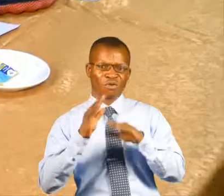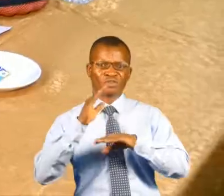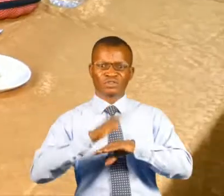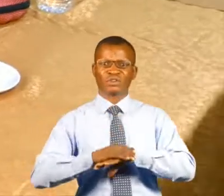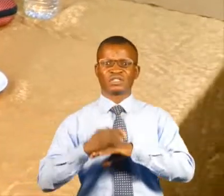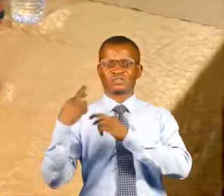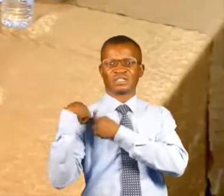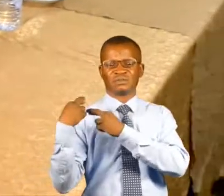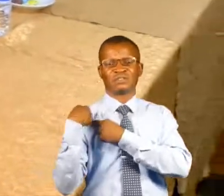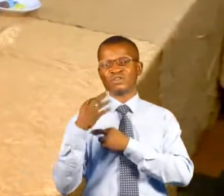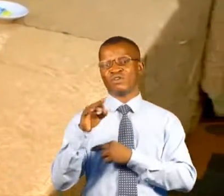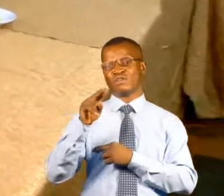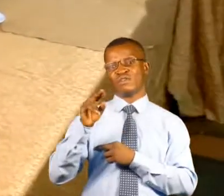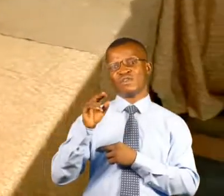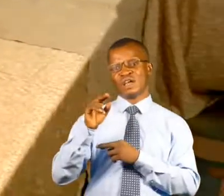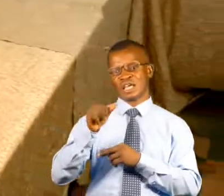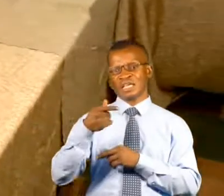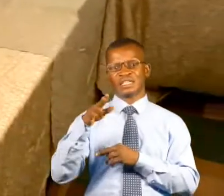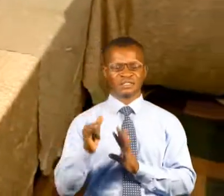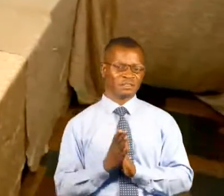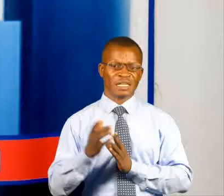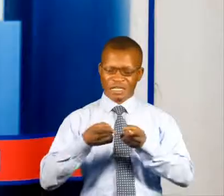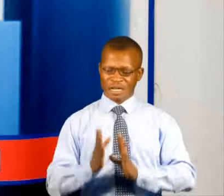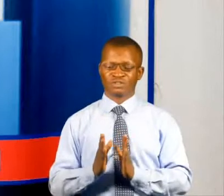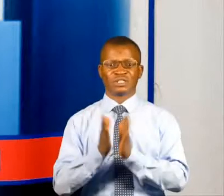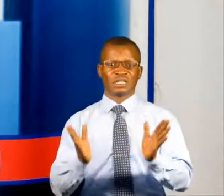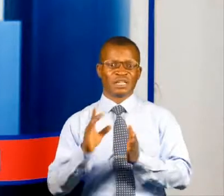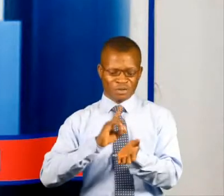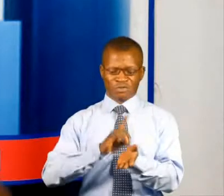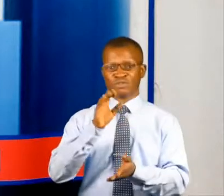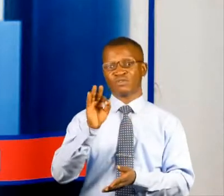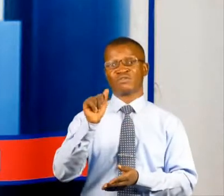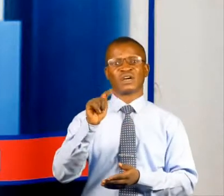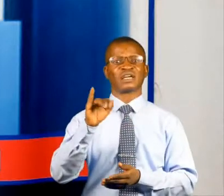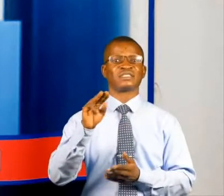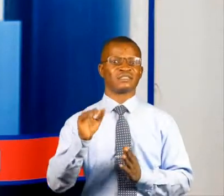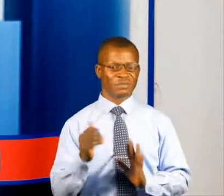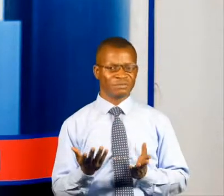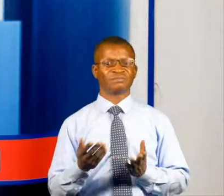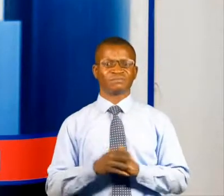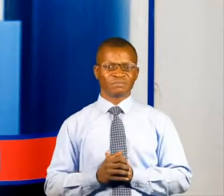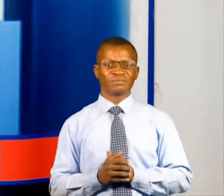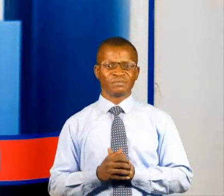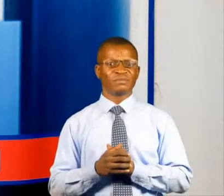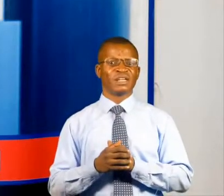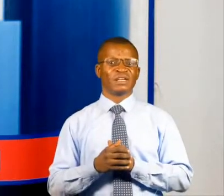aggregately, pursue the vision and mandate of the agency. The Director General, Dr. Fatima Waziri, was talking